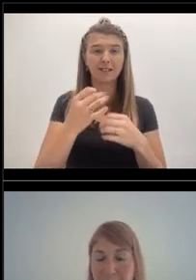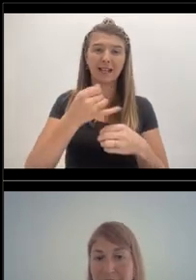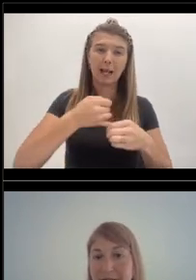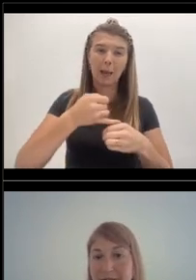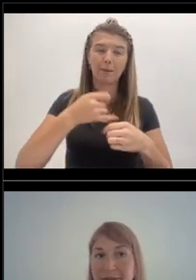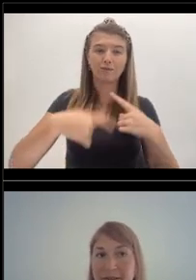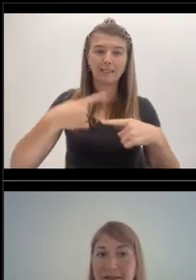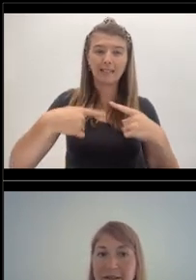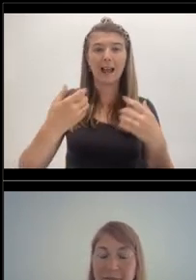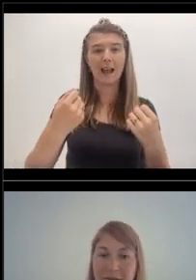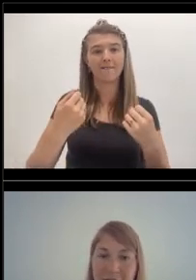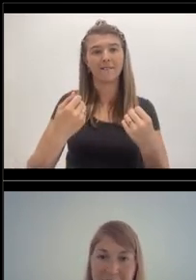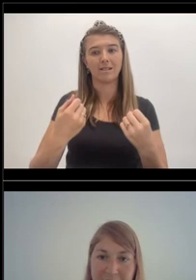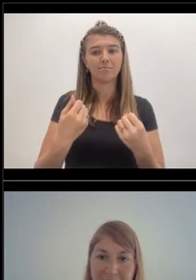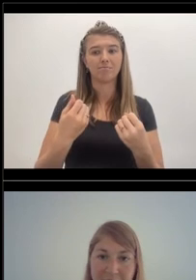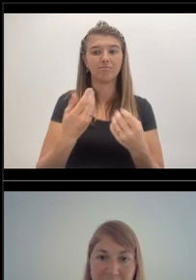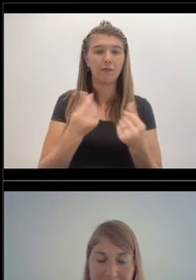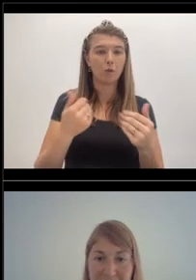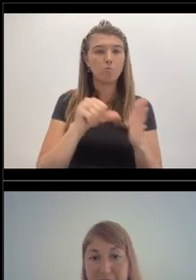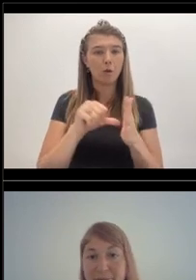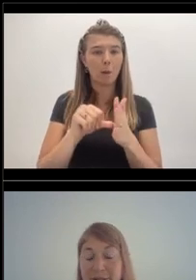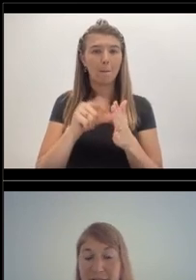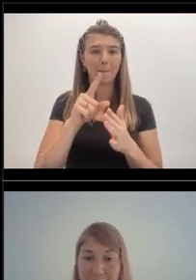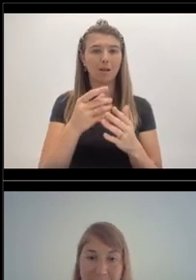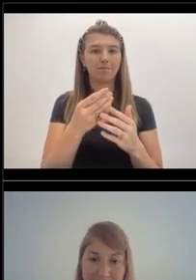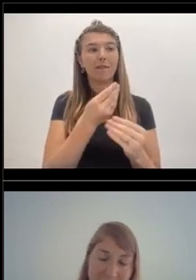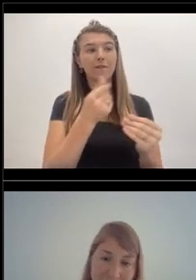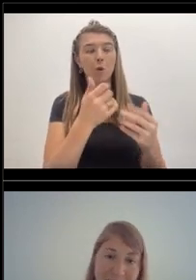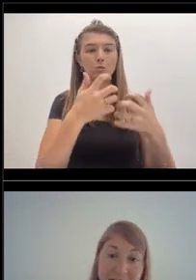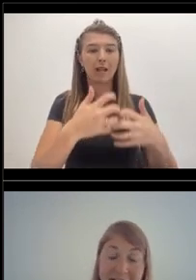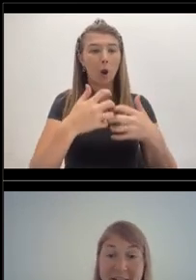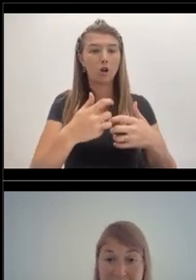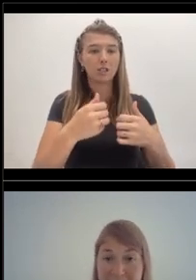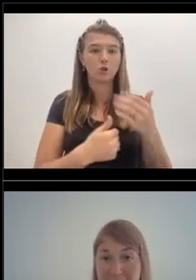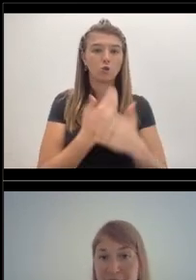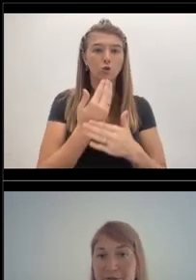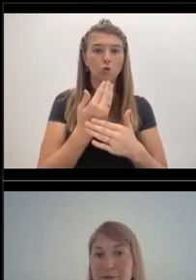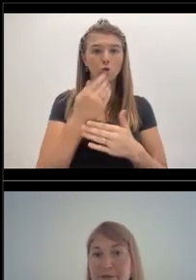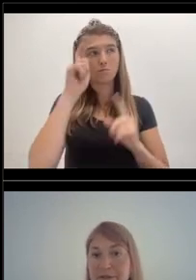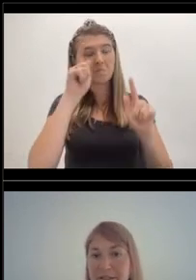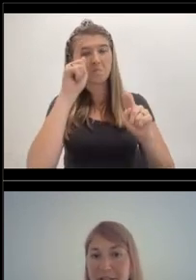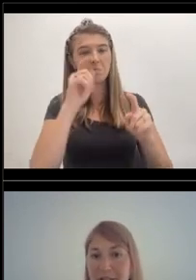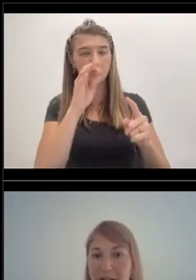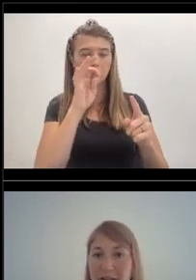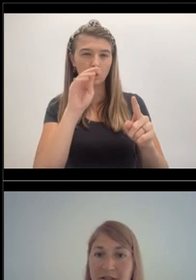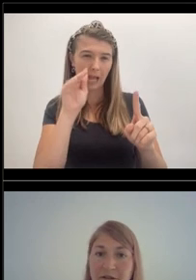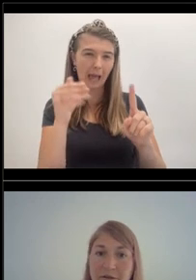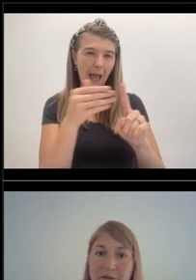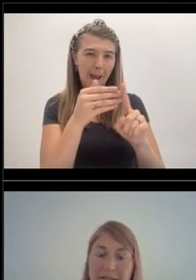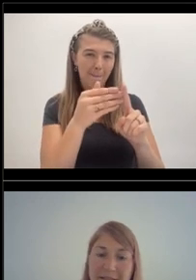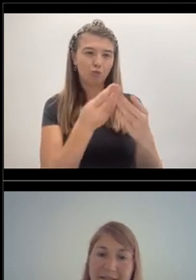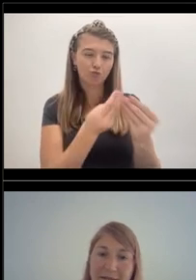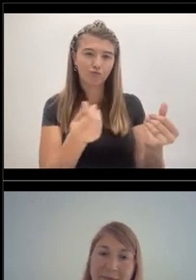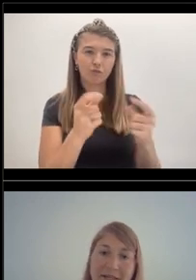of a problem. There are even chemical recycling technologies that are specifically targeted towards PVC.